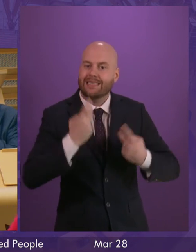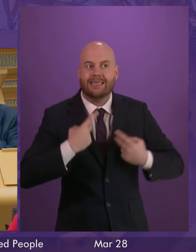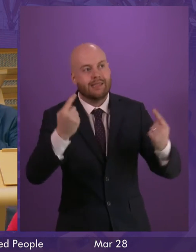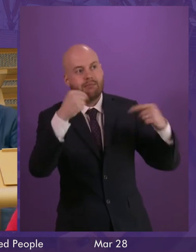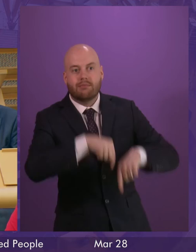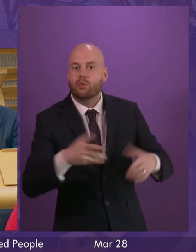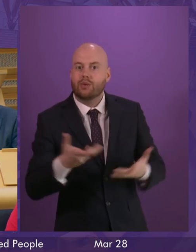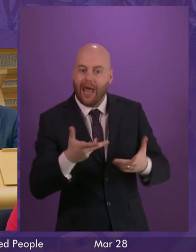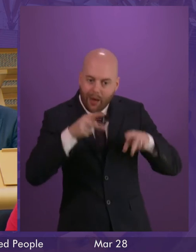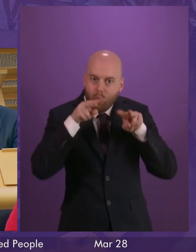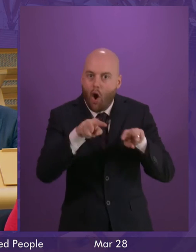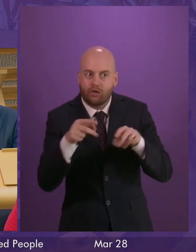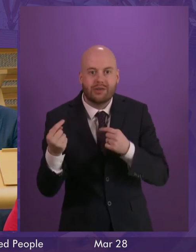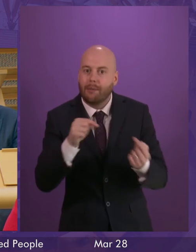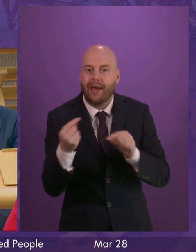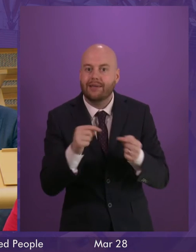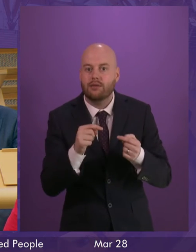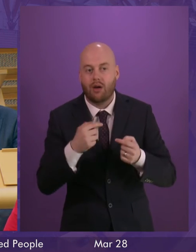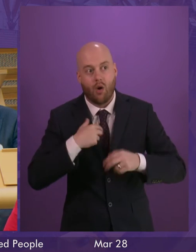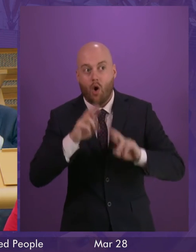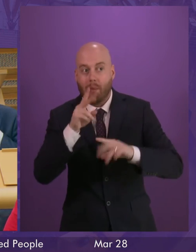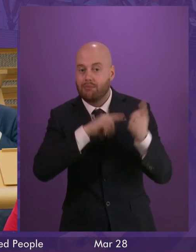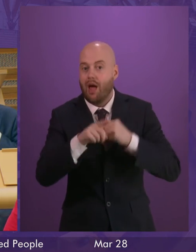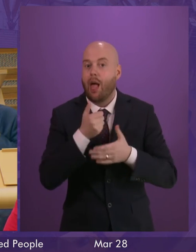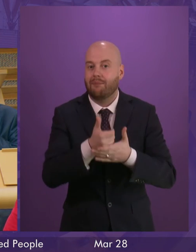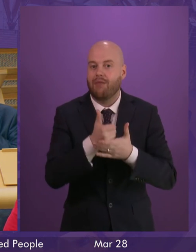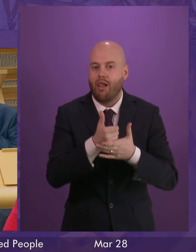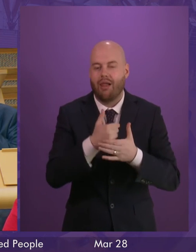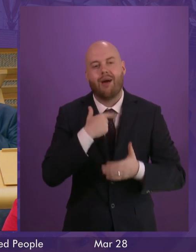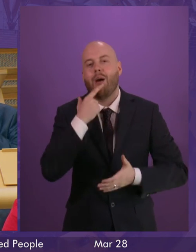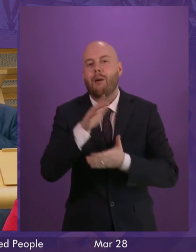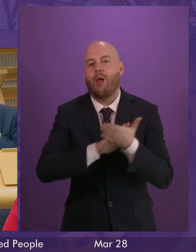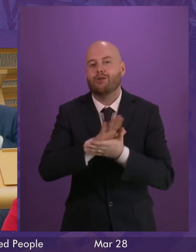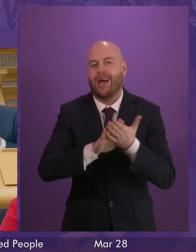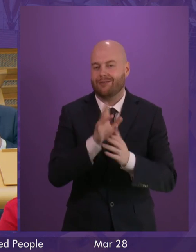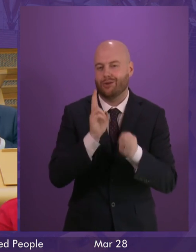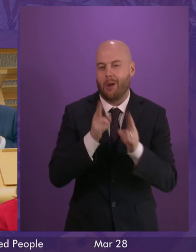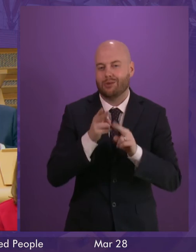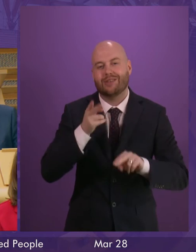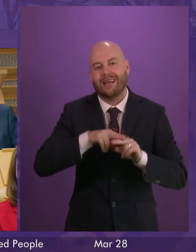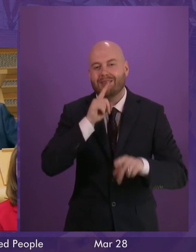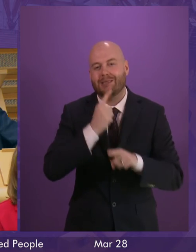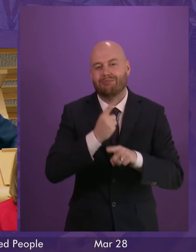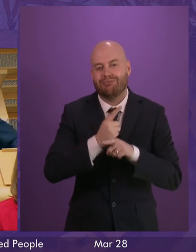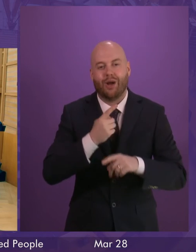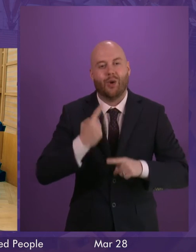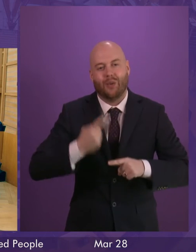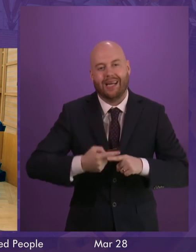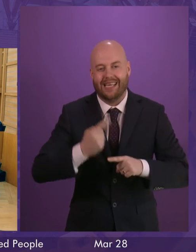debate helpful and I apologise to the signers if I have spoken too long. With that, I move my amendment.